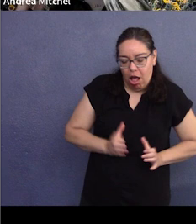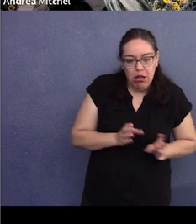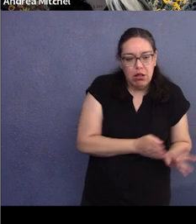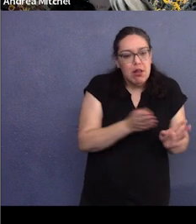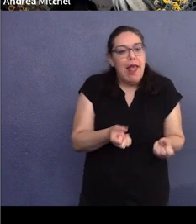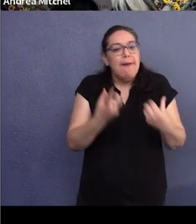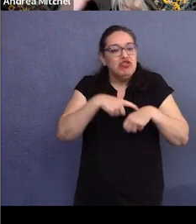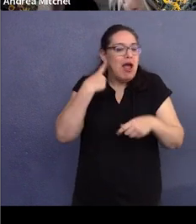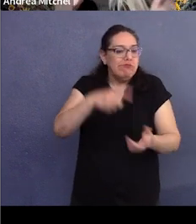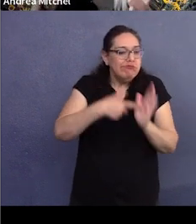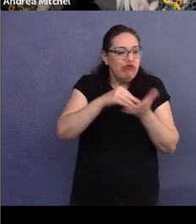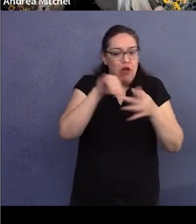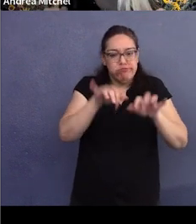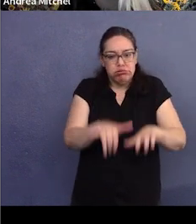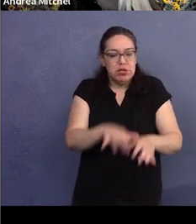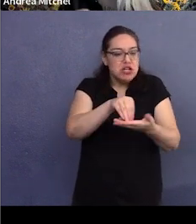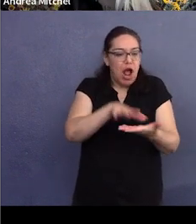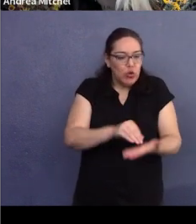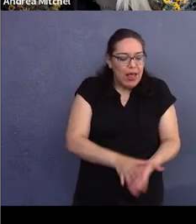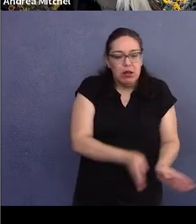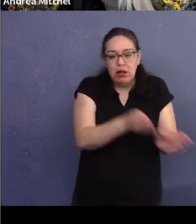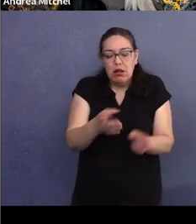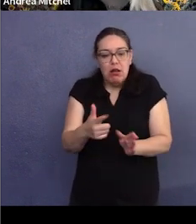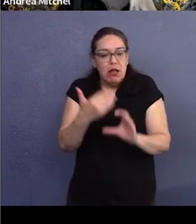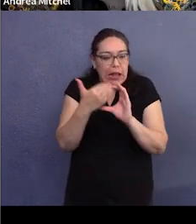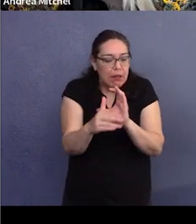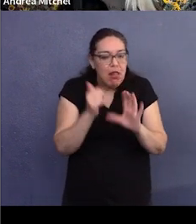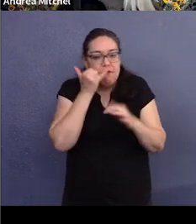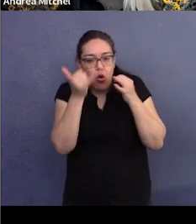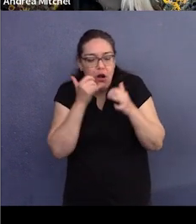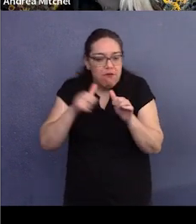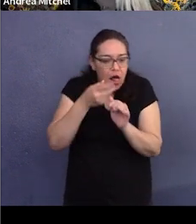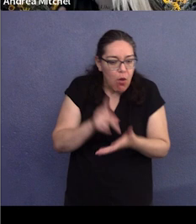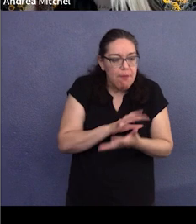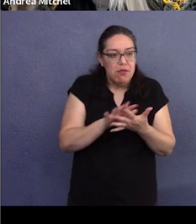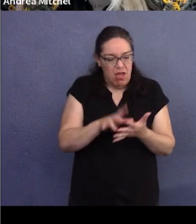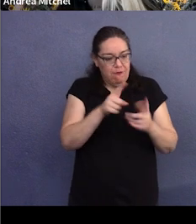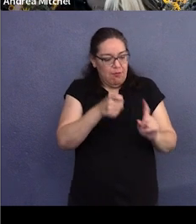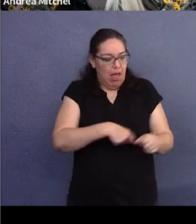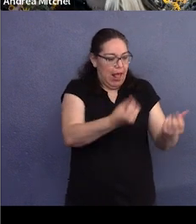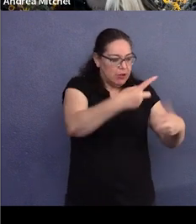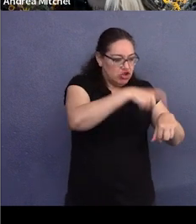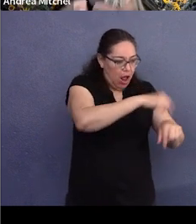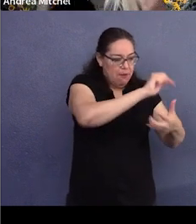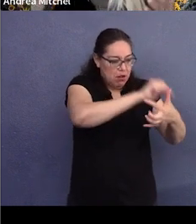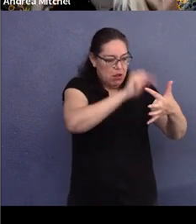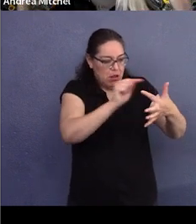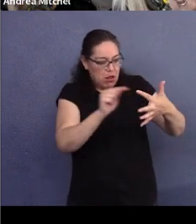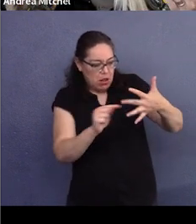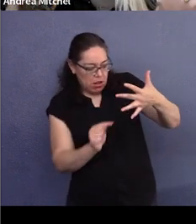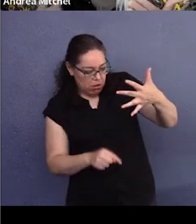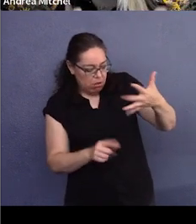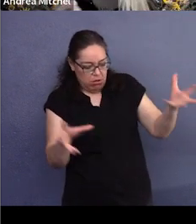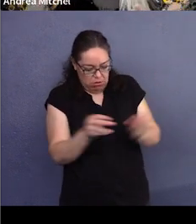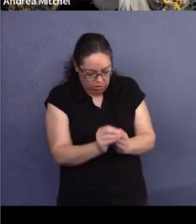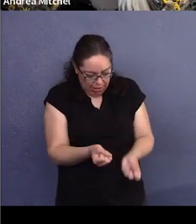and phone calls. And then I have to figure out if we need a full-time person, a quarter-time person, a half-time person, but I have to actually really